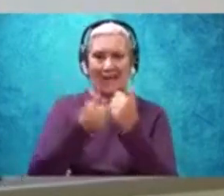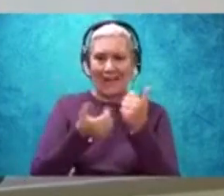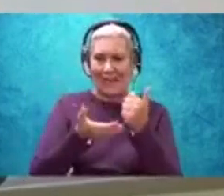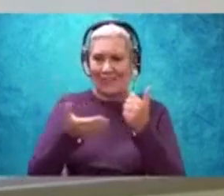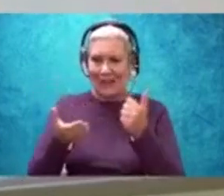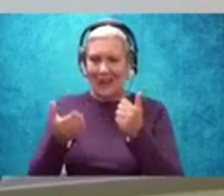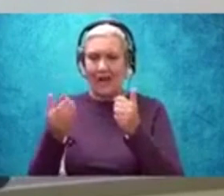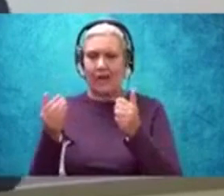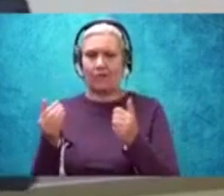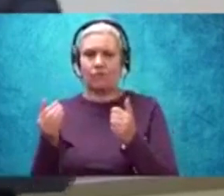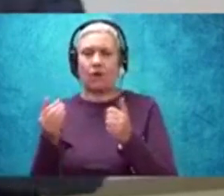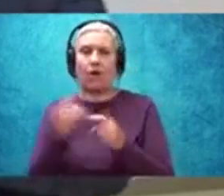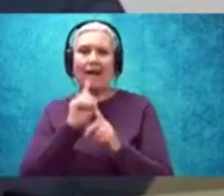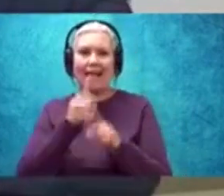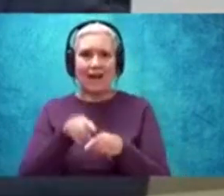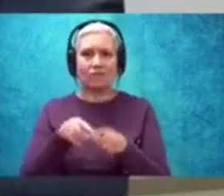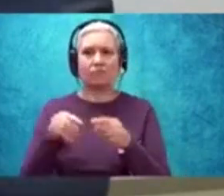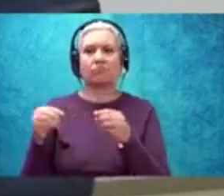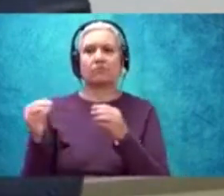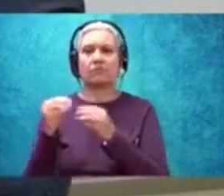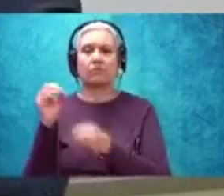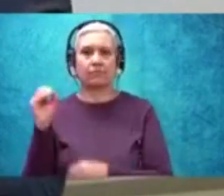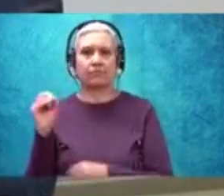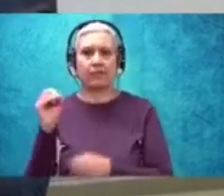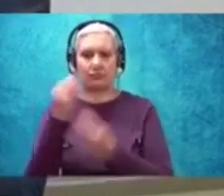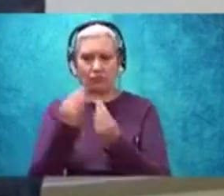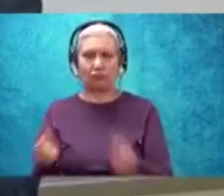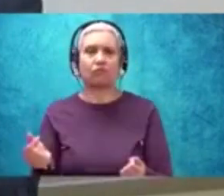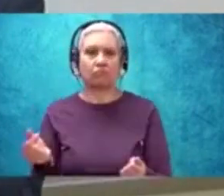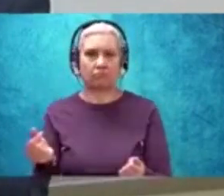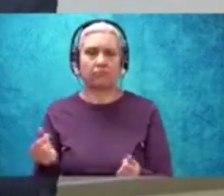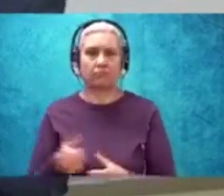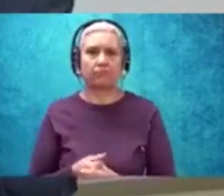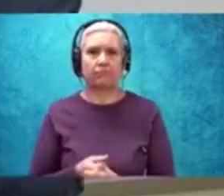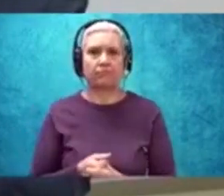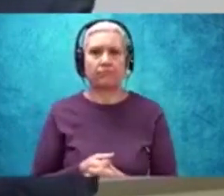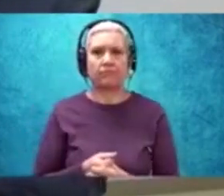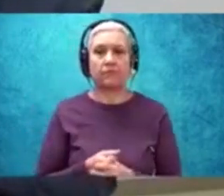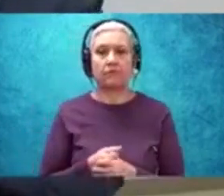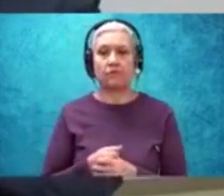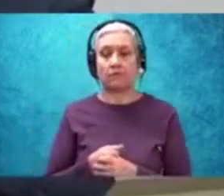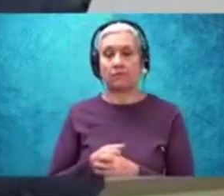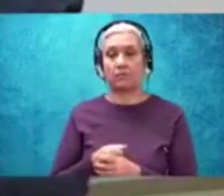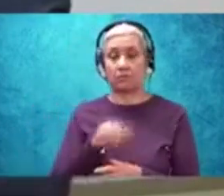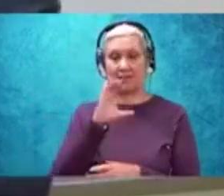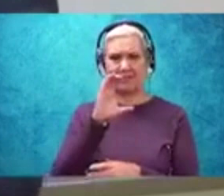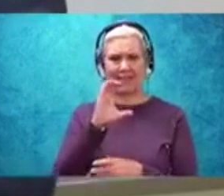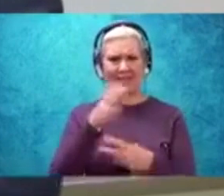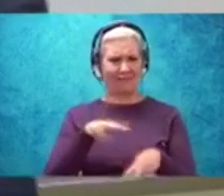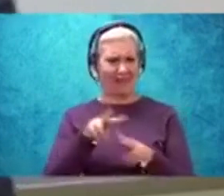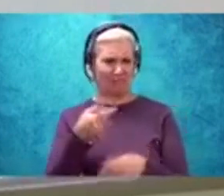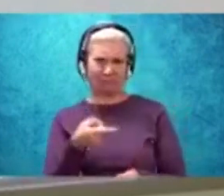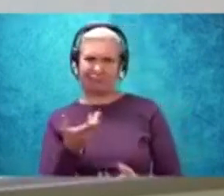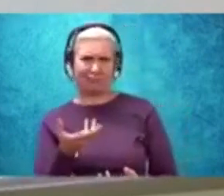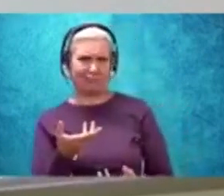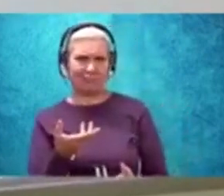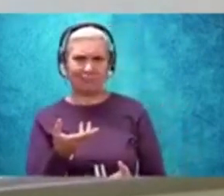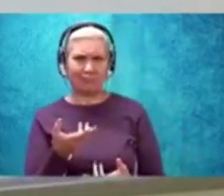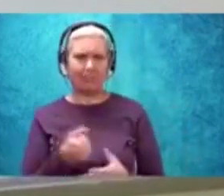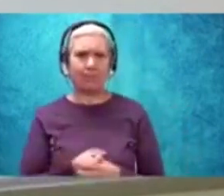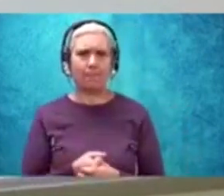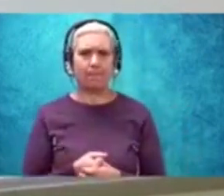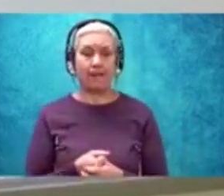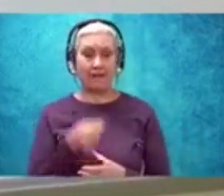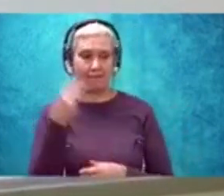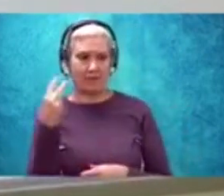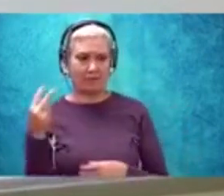product, is going to give us a 0 as our solution. In the third equation, the value for c, if I'm looking at